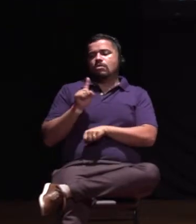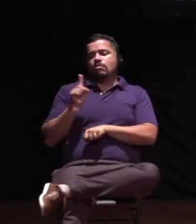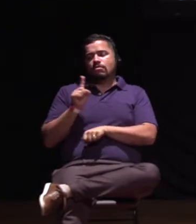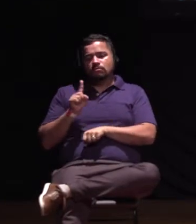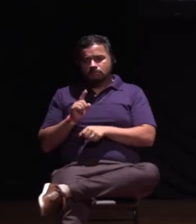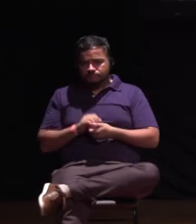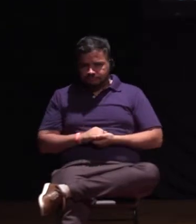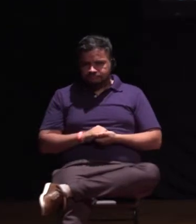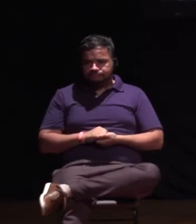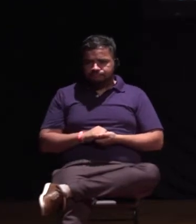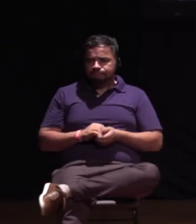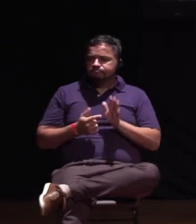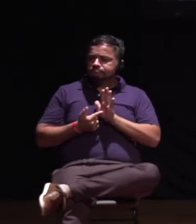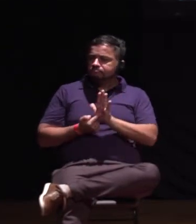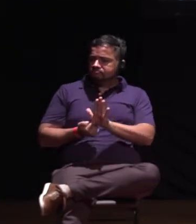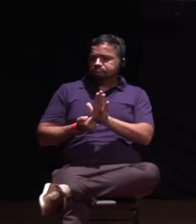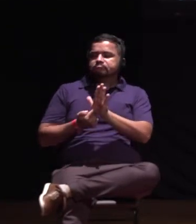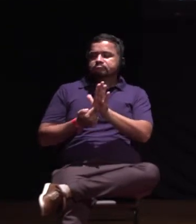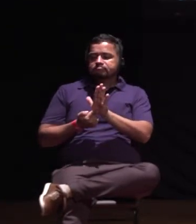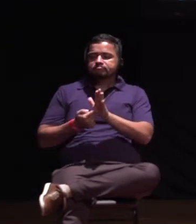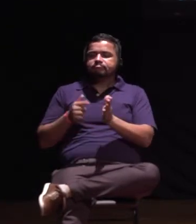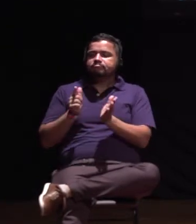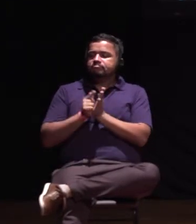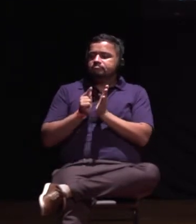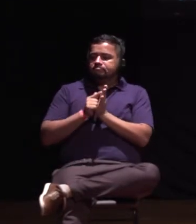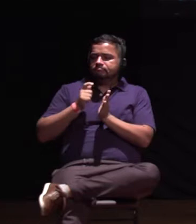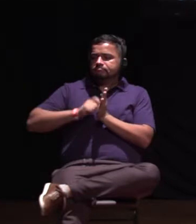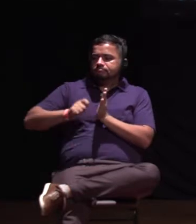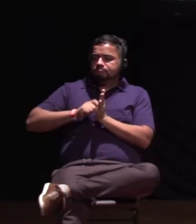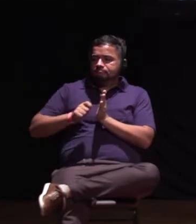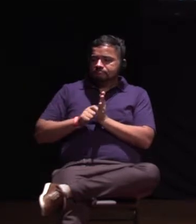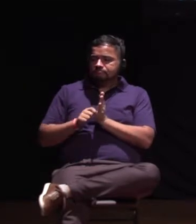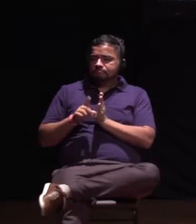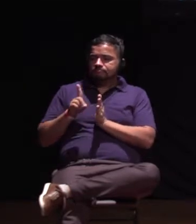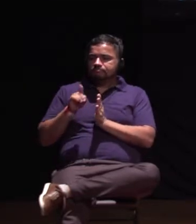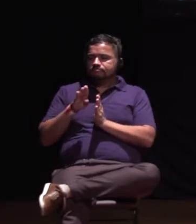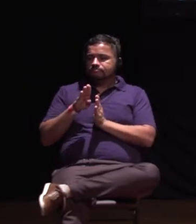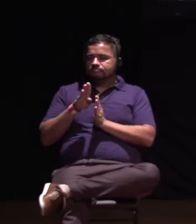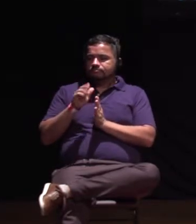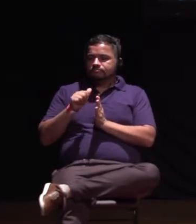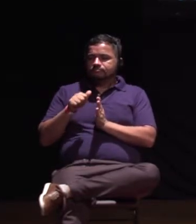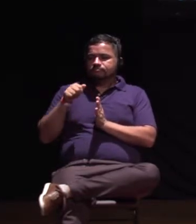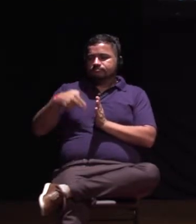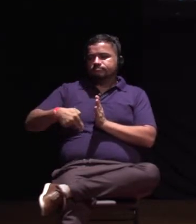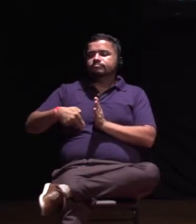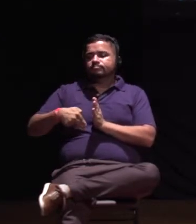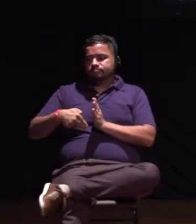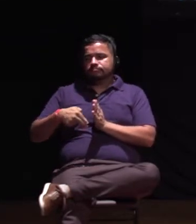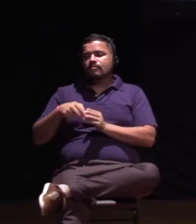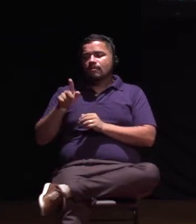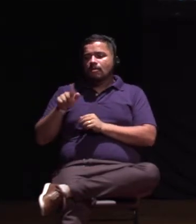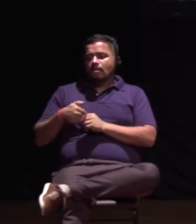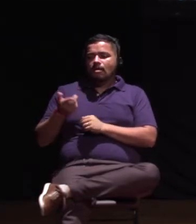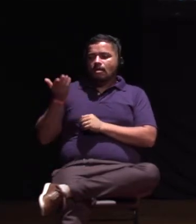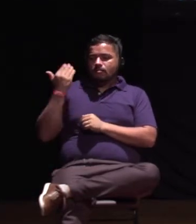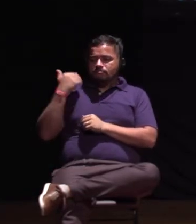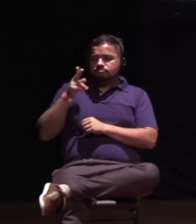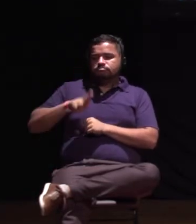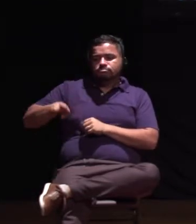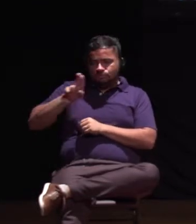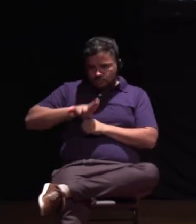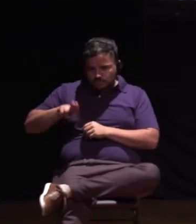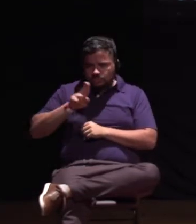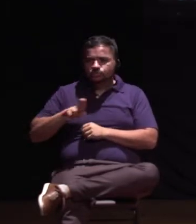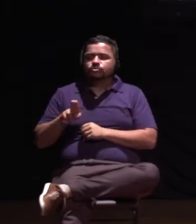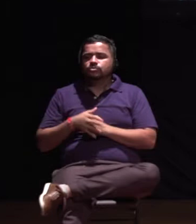been officially used to put Trio A down on paper. It's such an interesting question of translation,